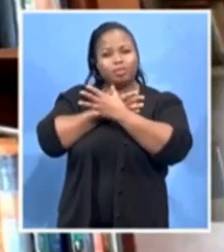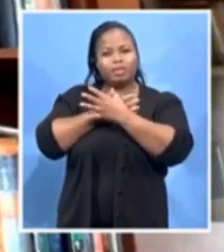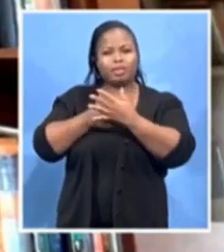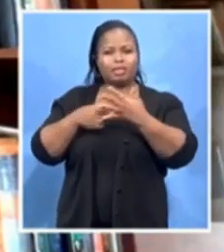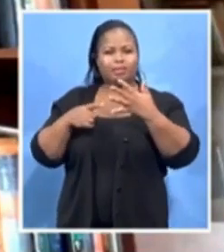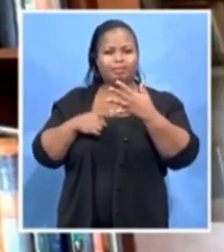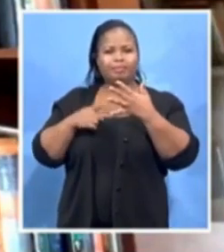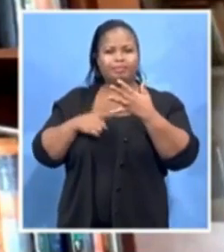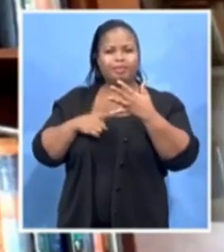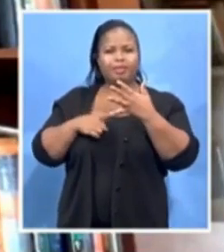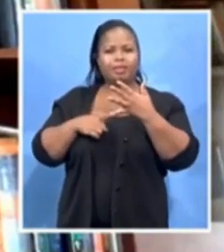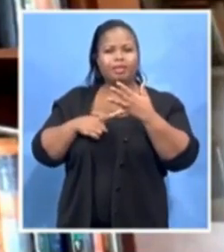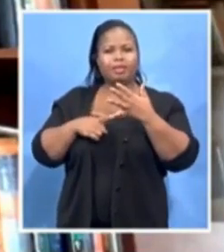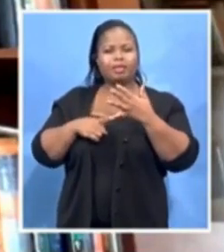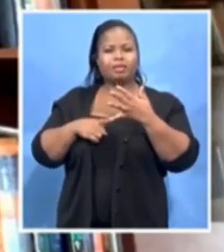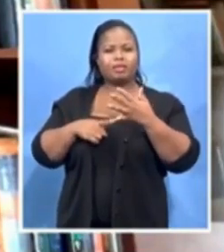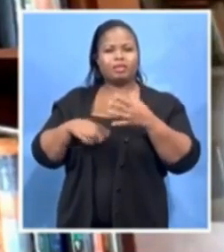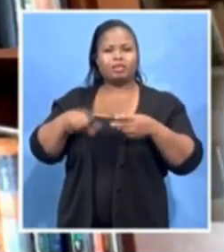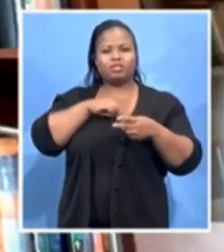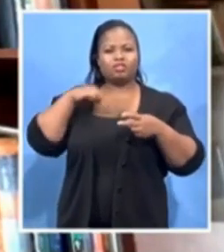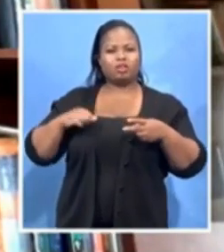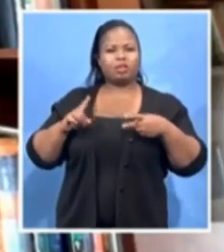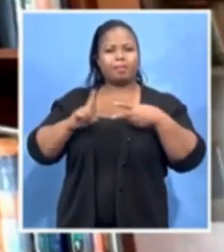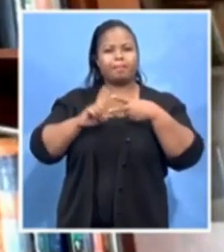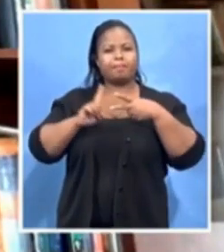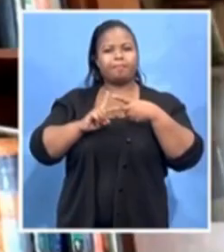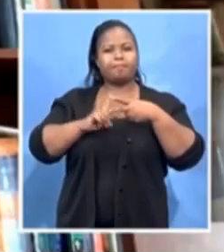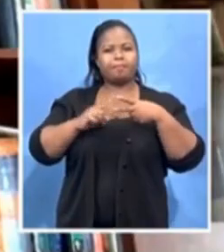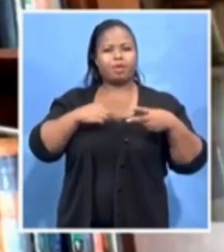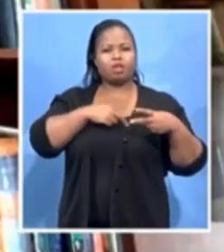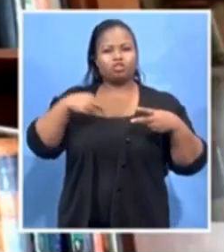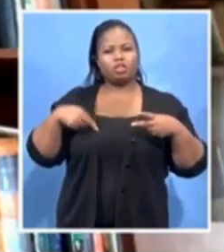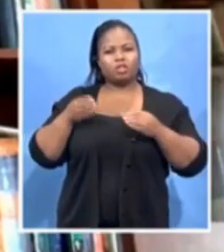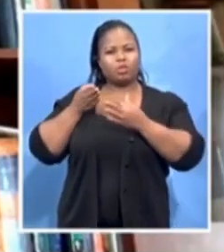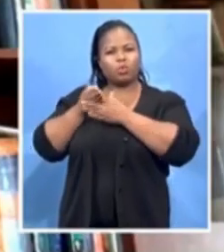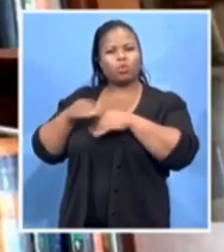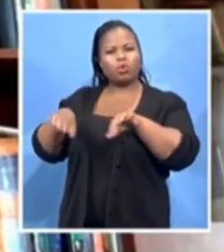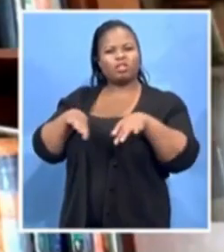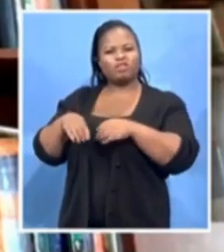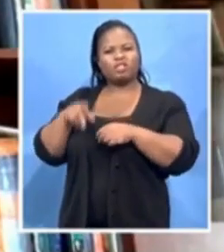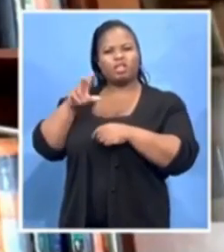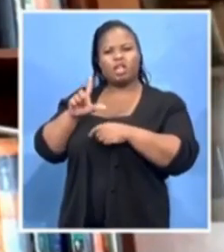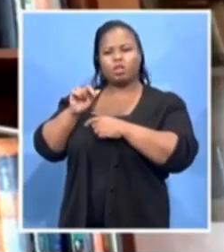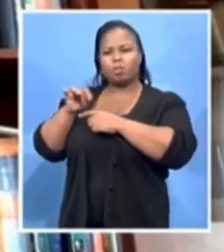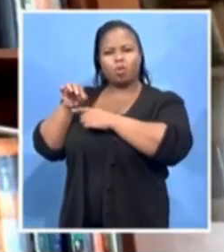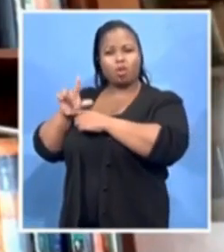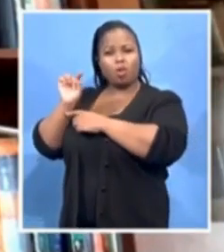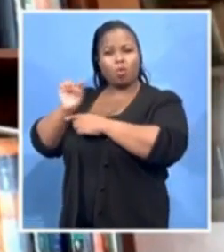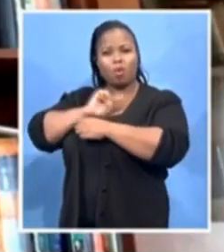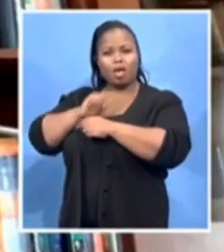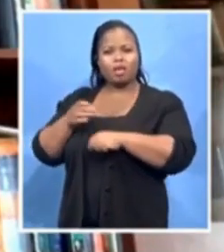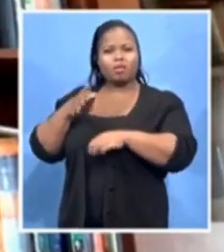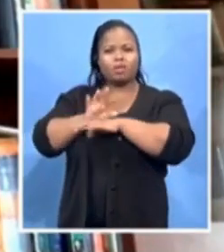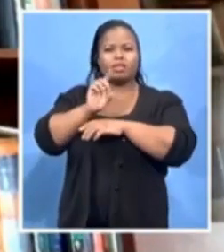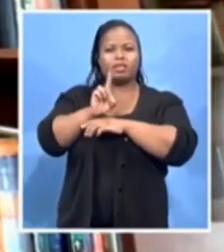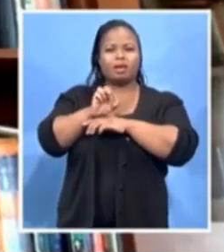the activities of Leopold, sometimes referred to as Leopold of the Congo, had also succeeded. Of course, there were also